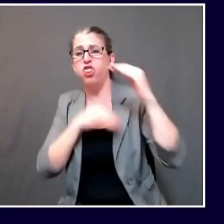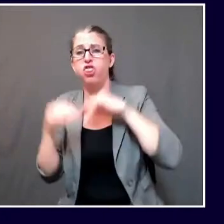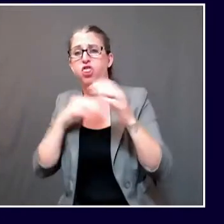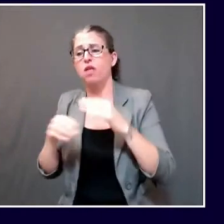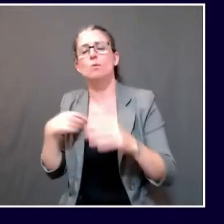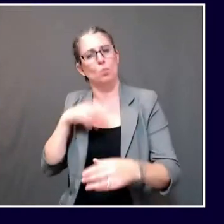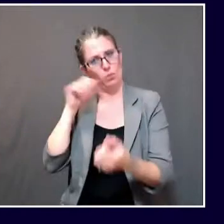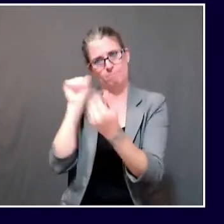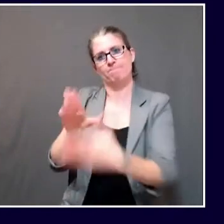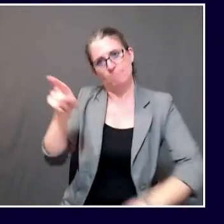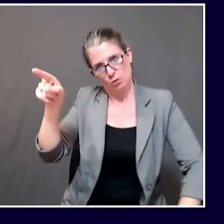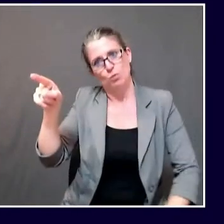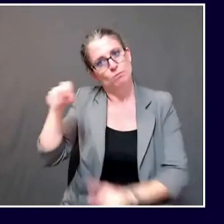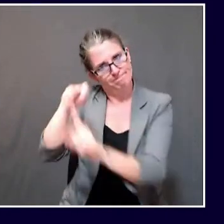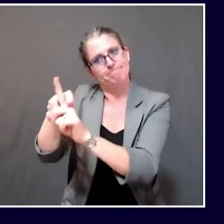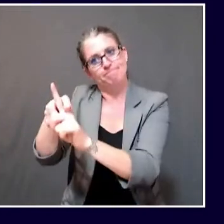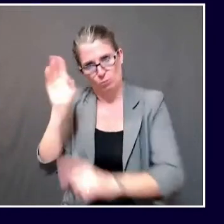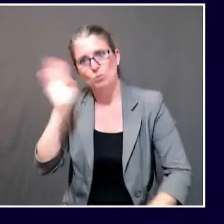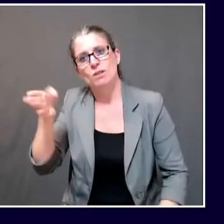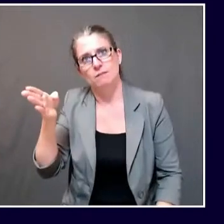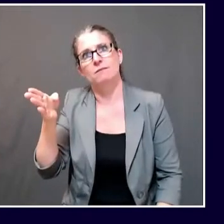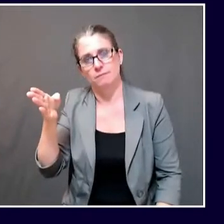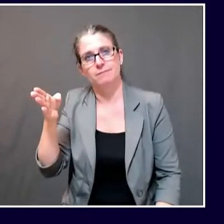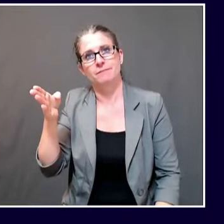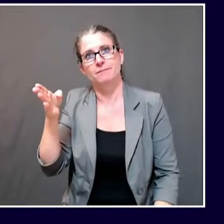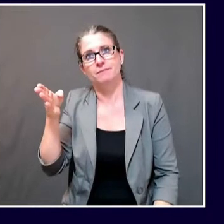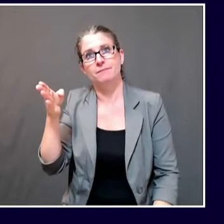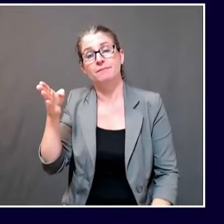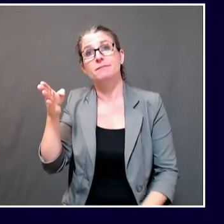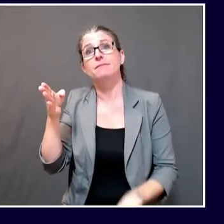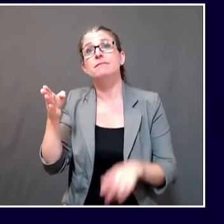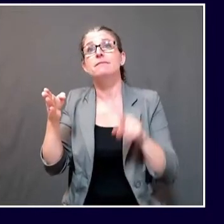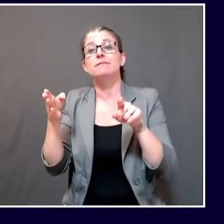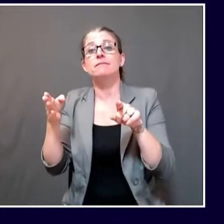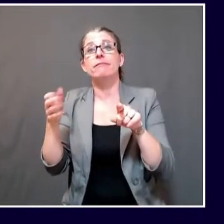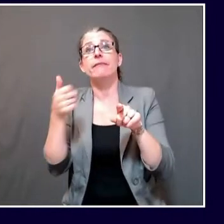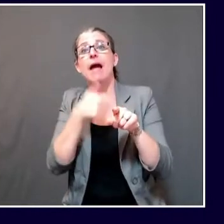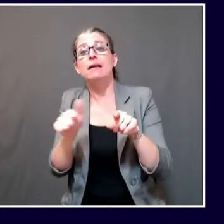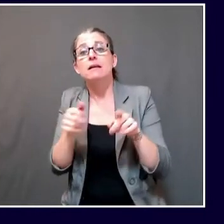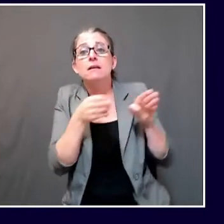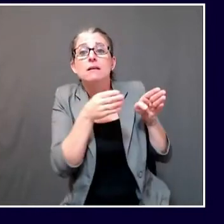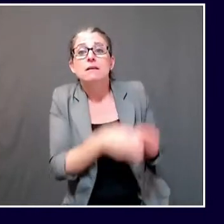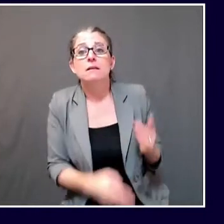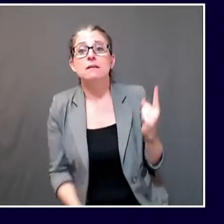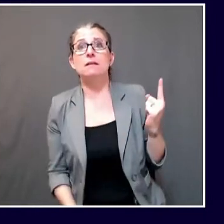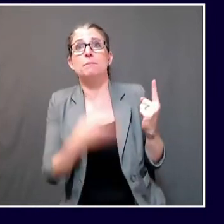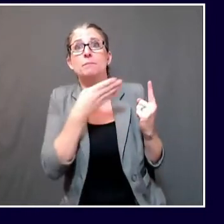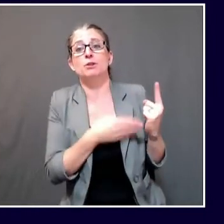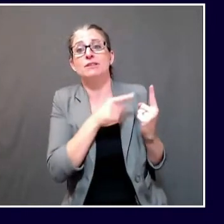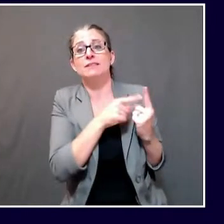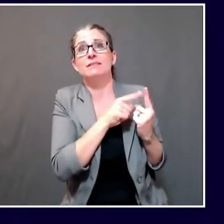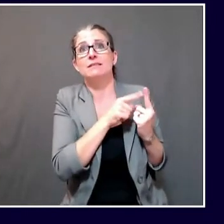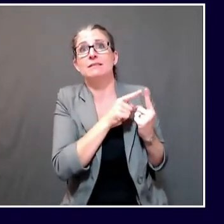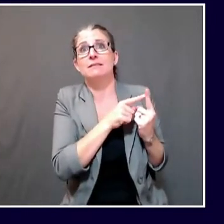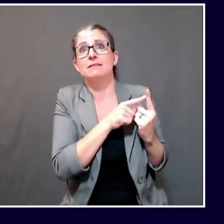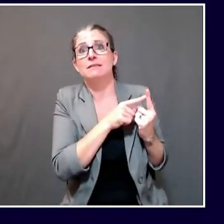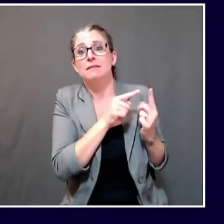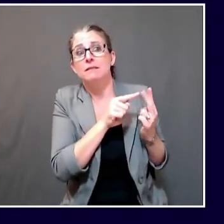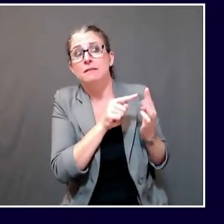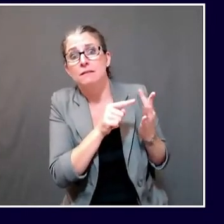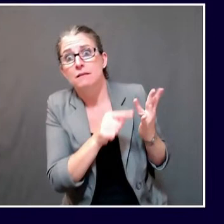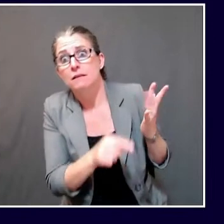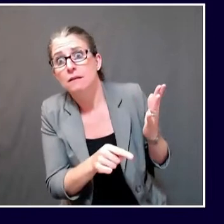try to prepare for a smooth election and make sure that everybody has the opportunity to vote. Thank you. And so my second question